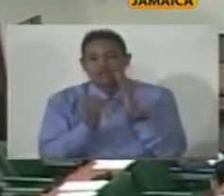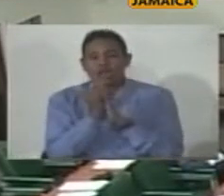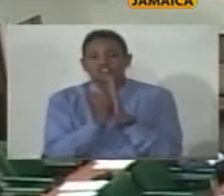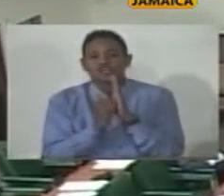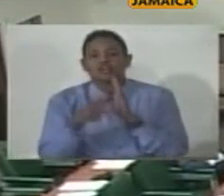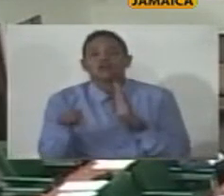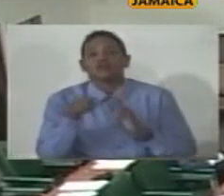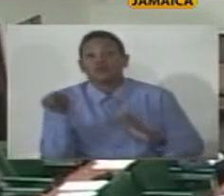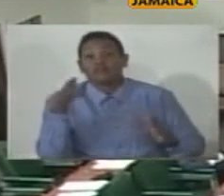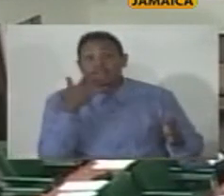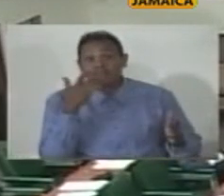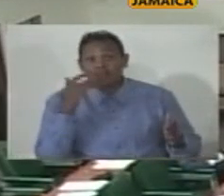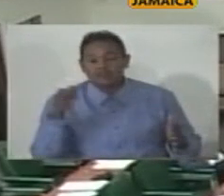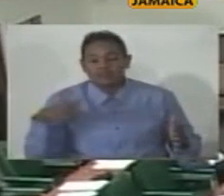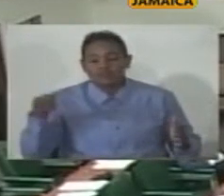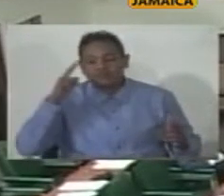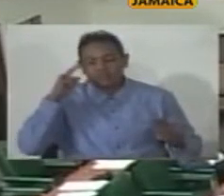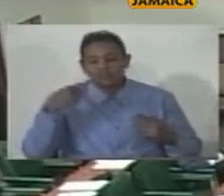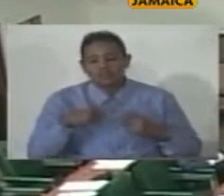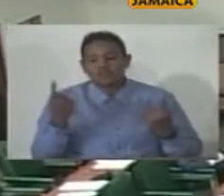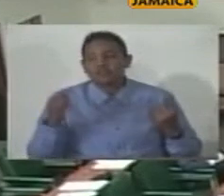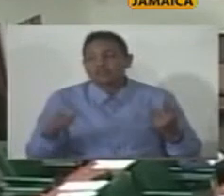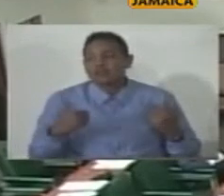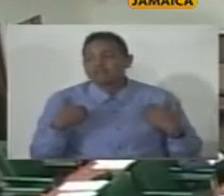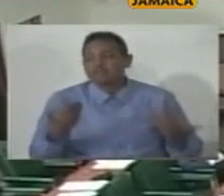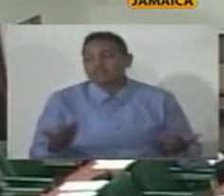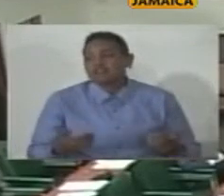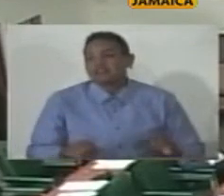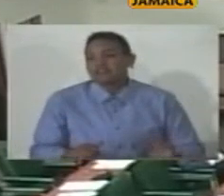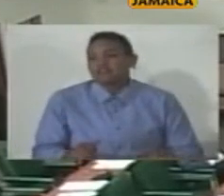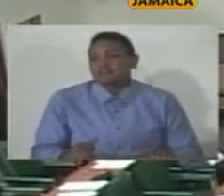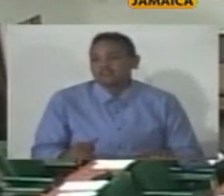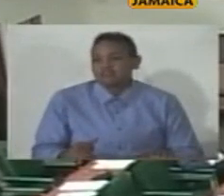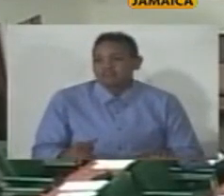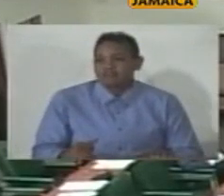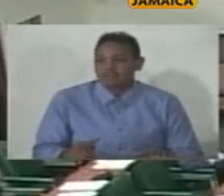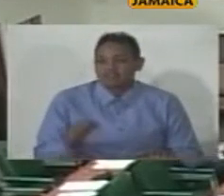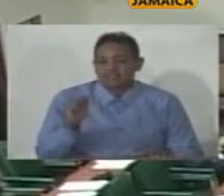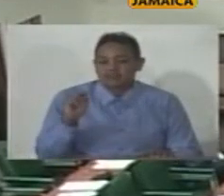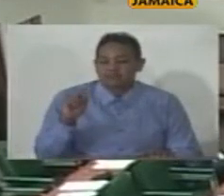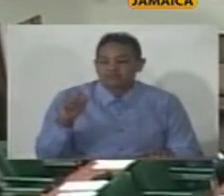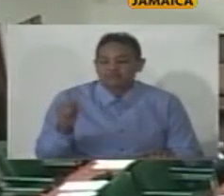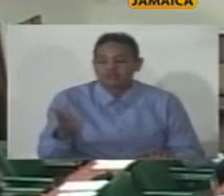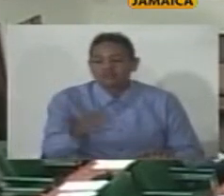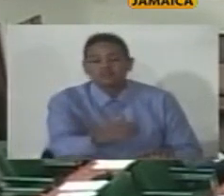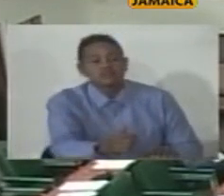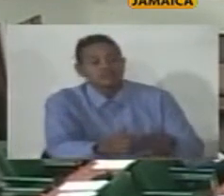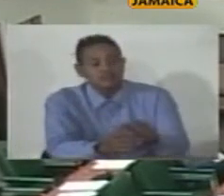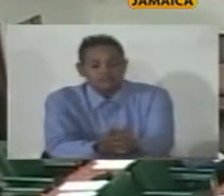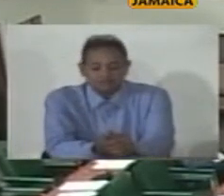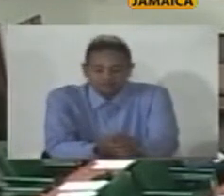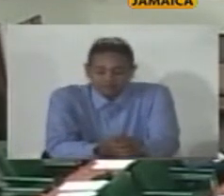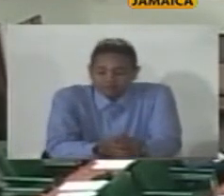in favor? Those against? As of it. Mr. Samuda.